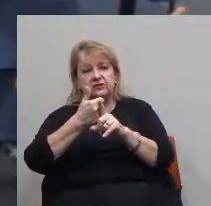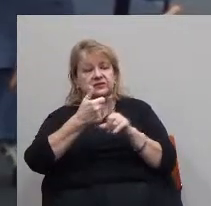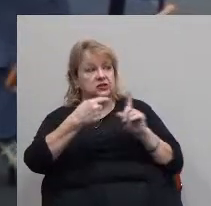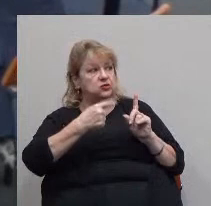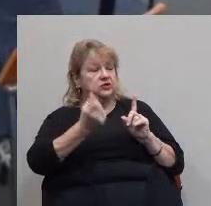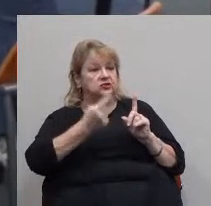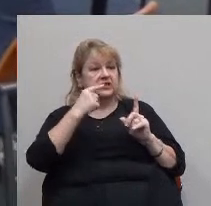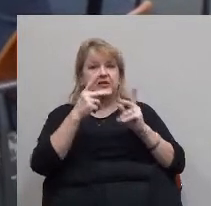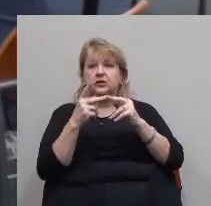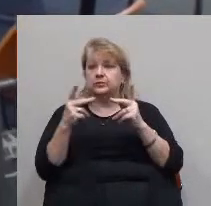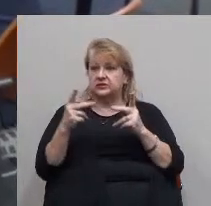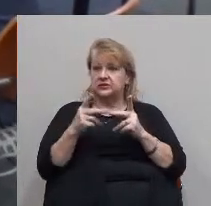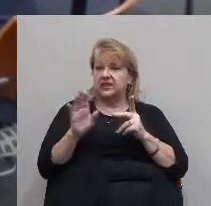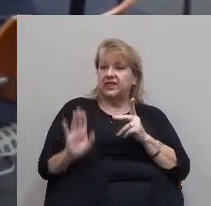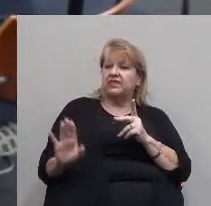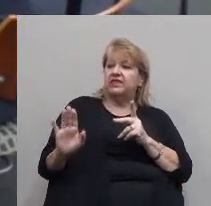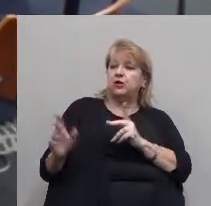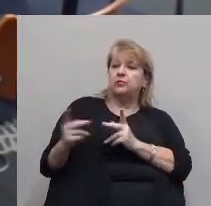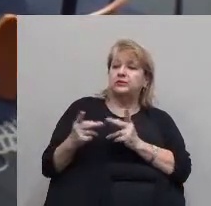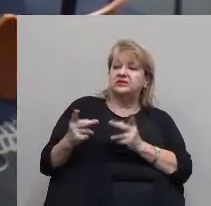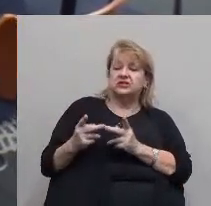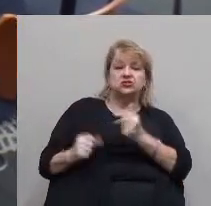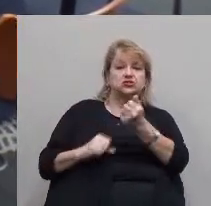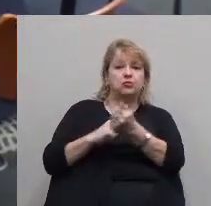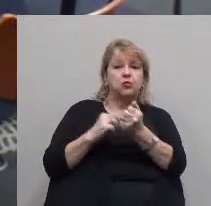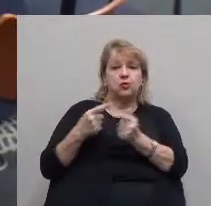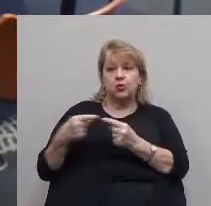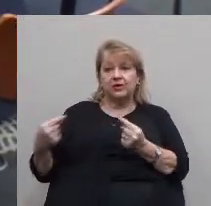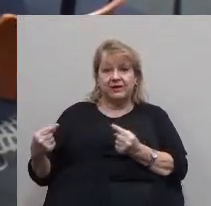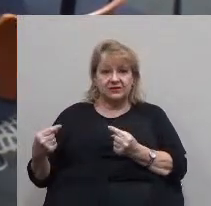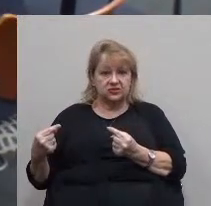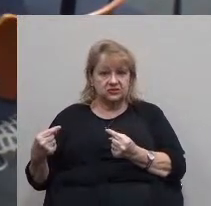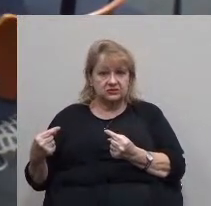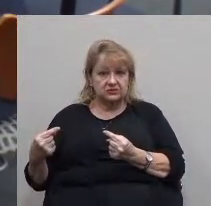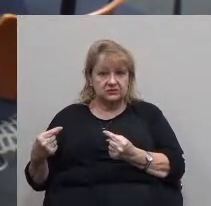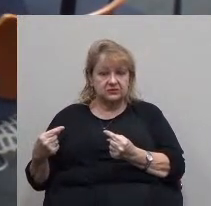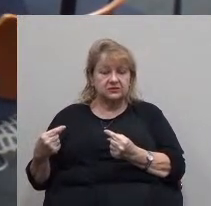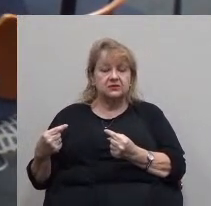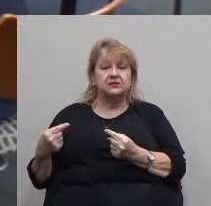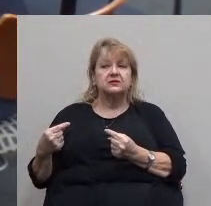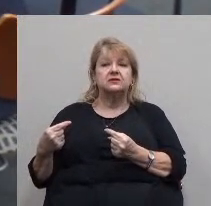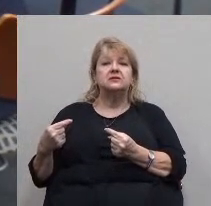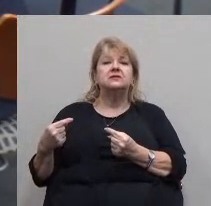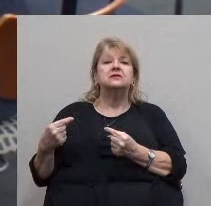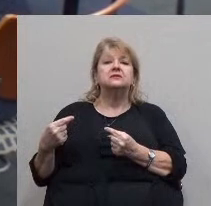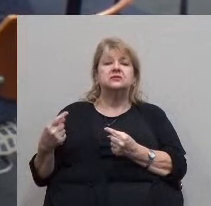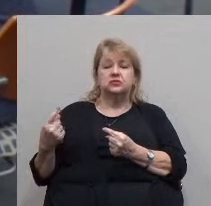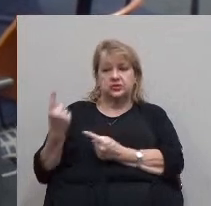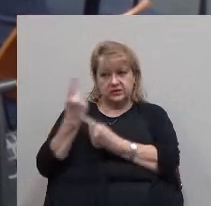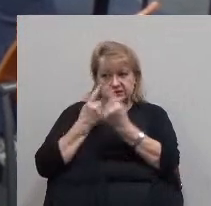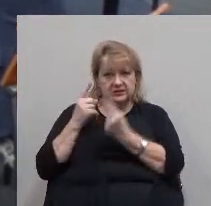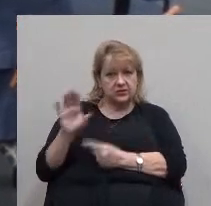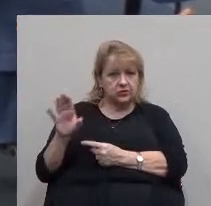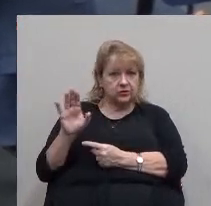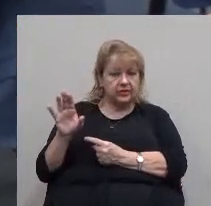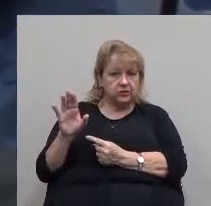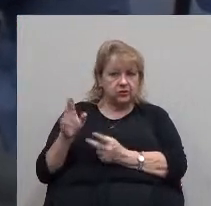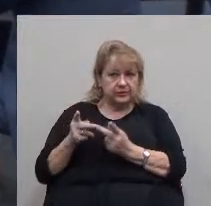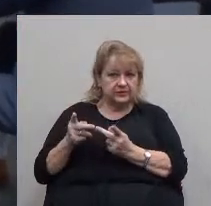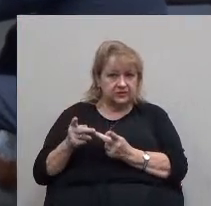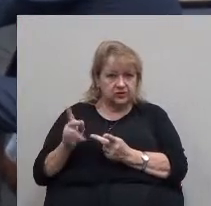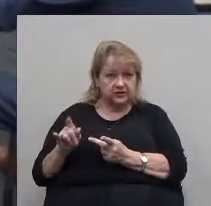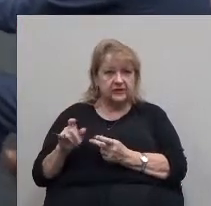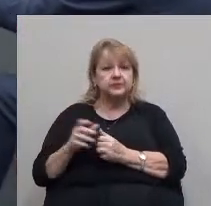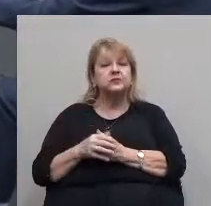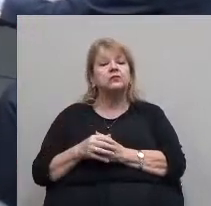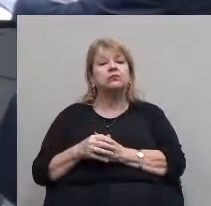position, so we can take that into consideration if there's any potential changes to our position. Yes, sir. And in the past, that's what we've done. So